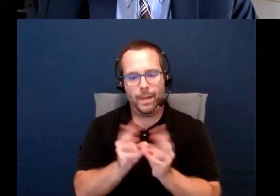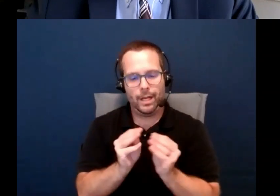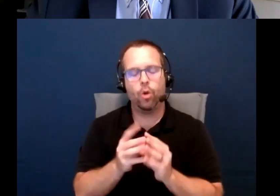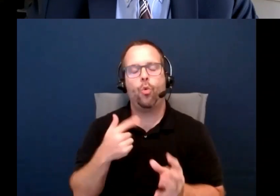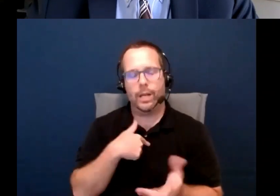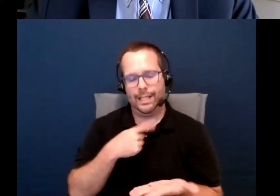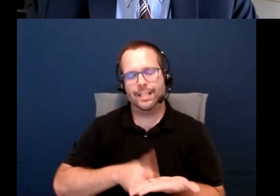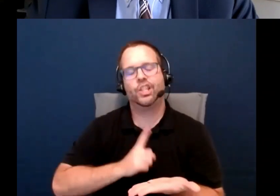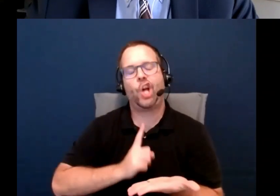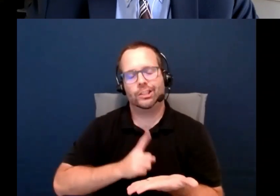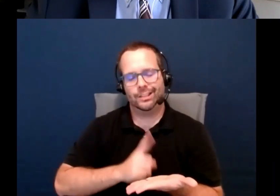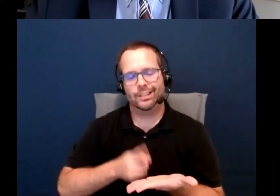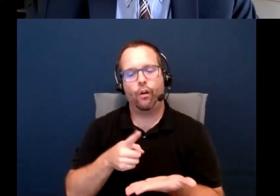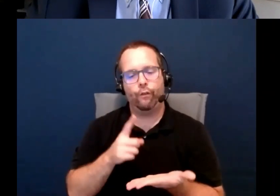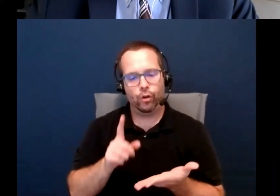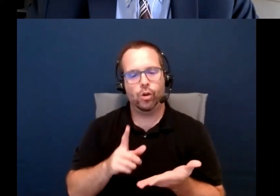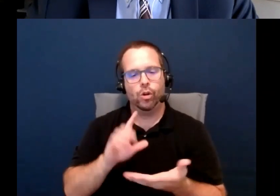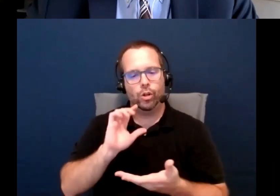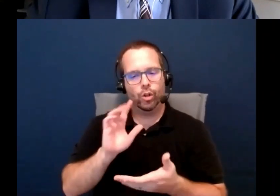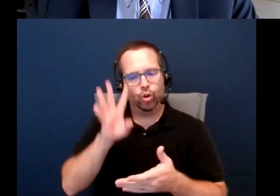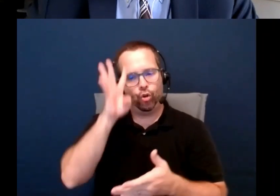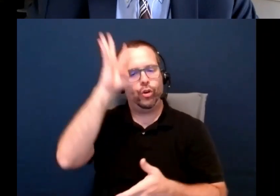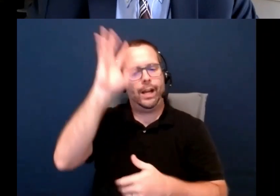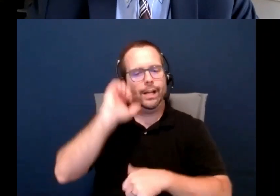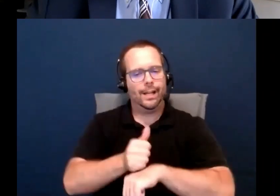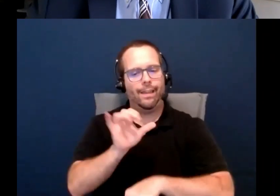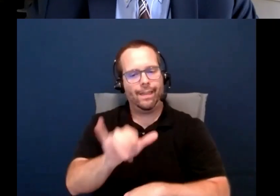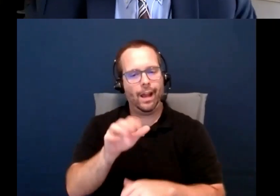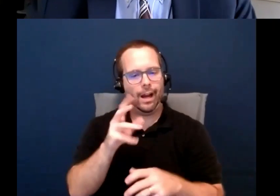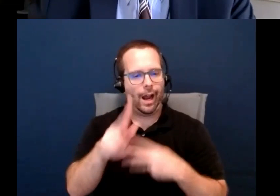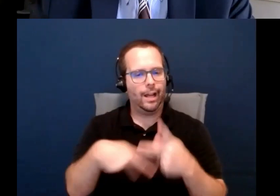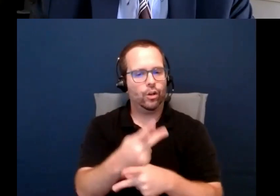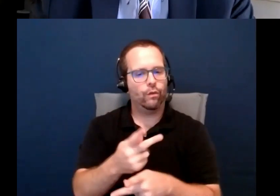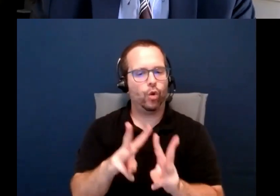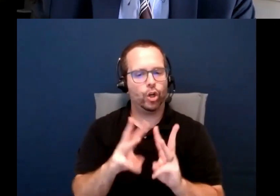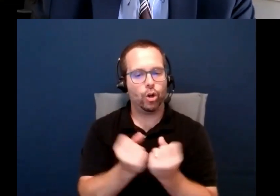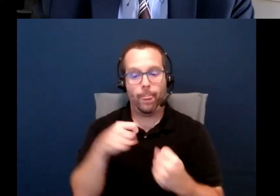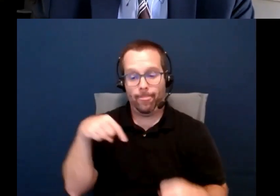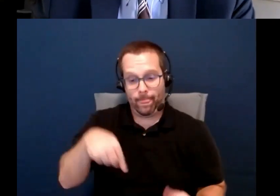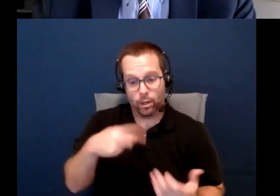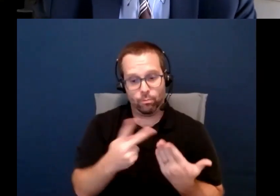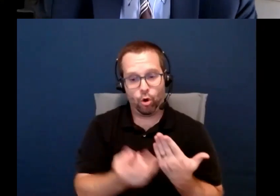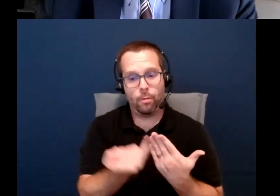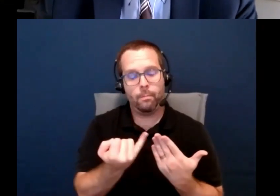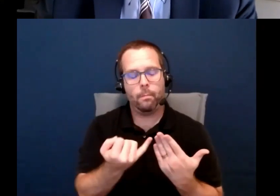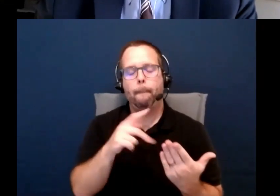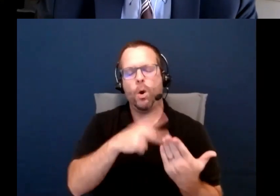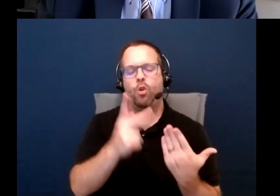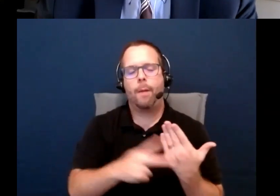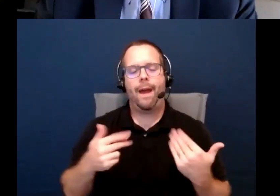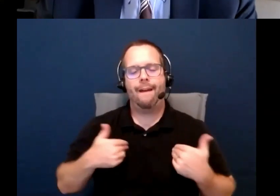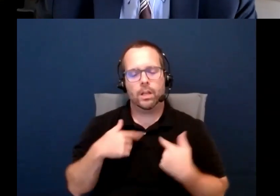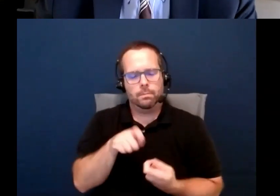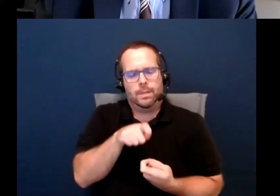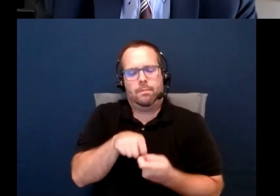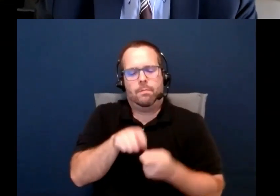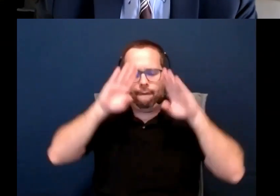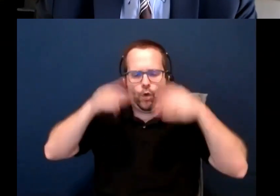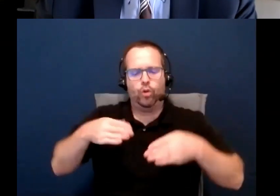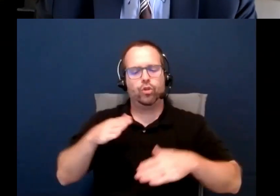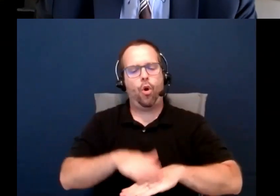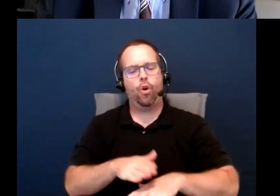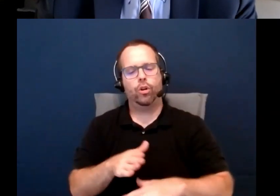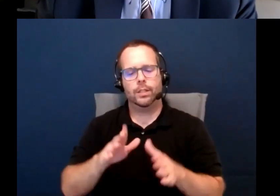workshop. This program is, this program has a particular focus on